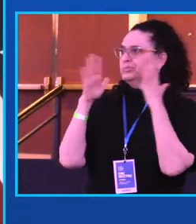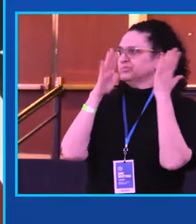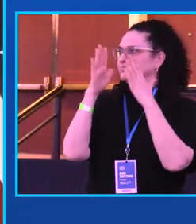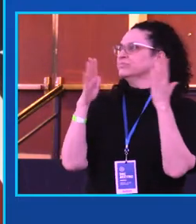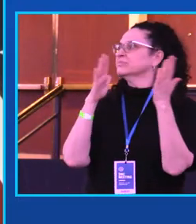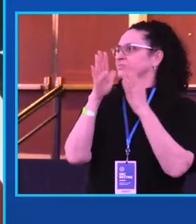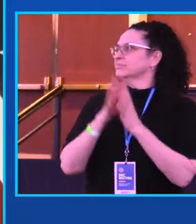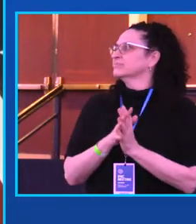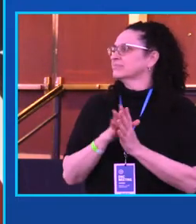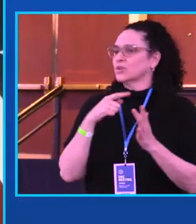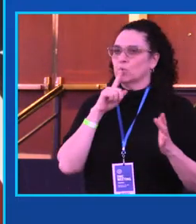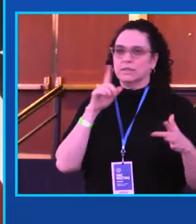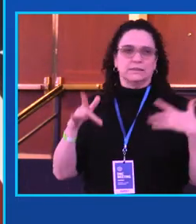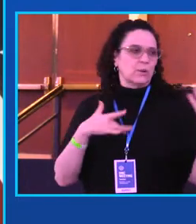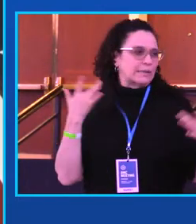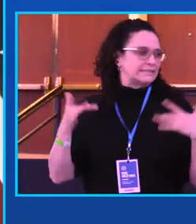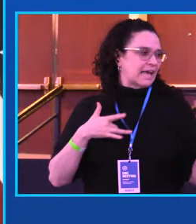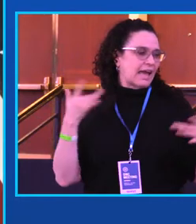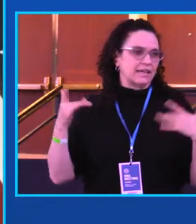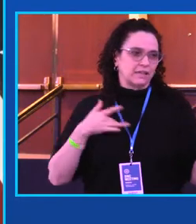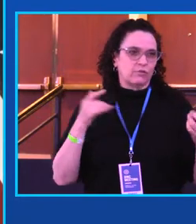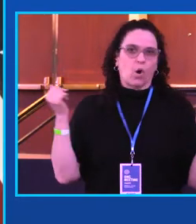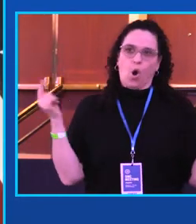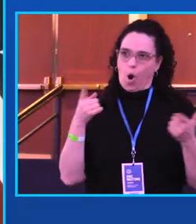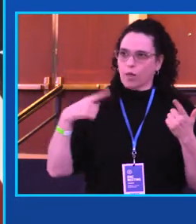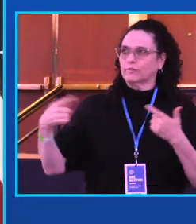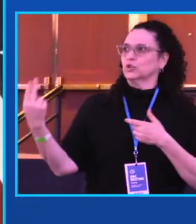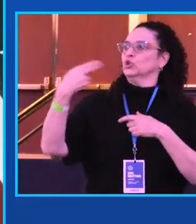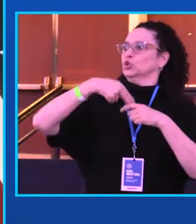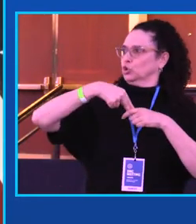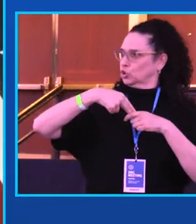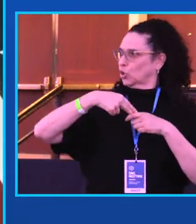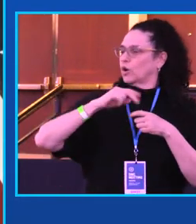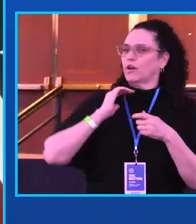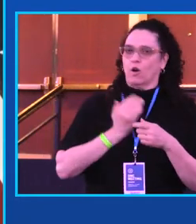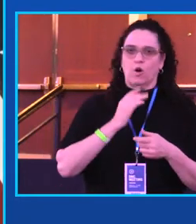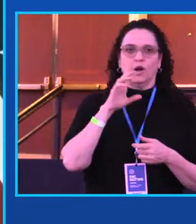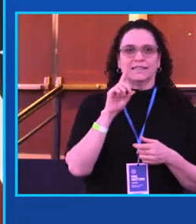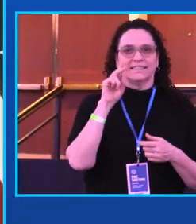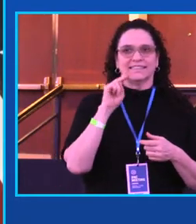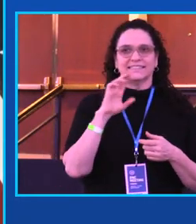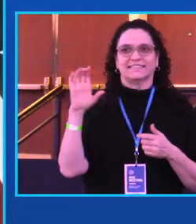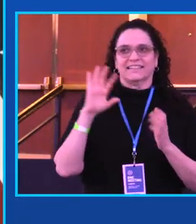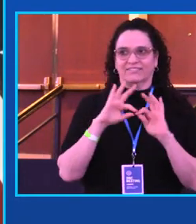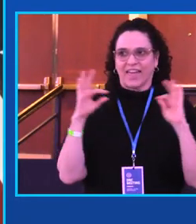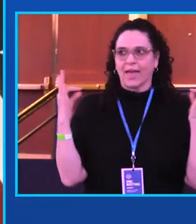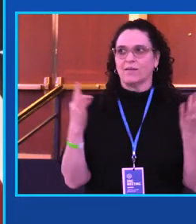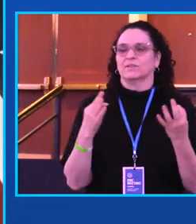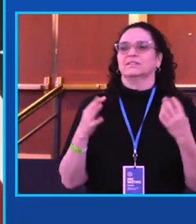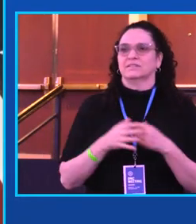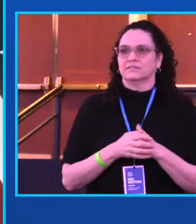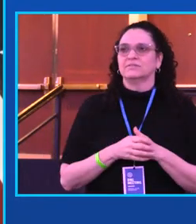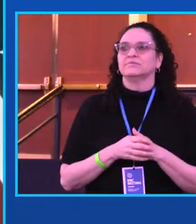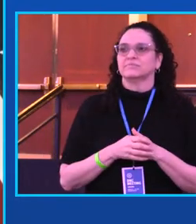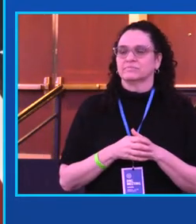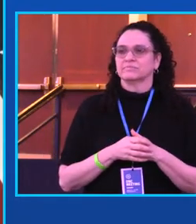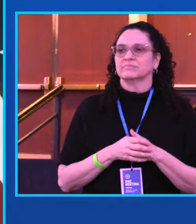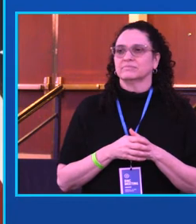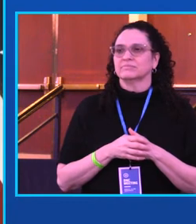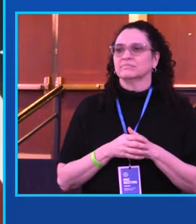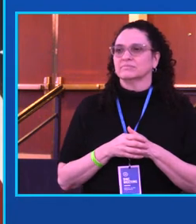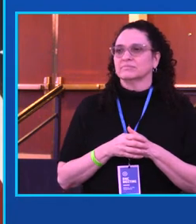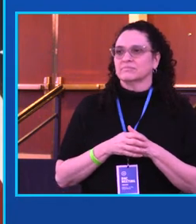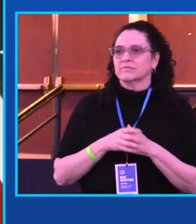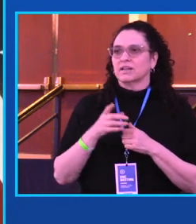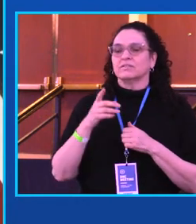We are so excited to have you all as a part of our DNC family and welcome. If you are, I'm gonna call them a seasoned member, and you